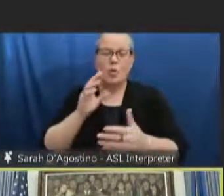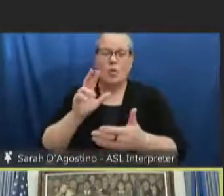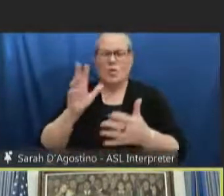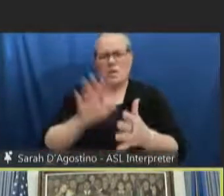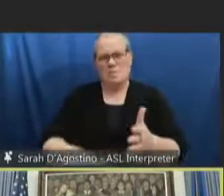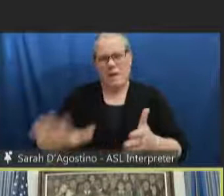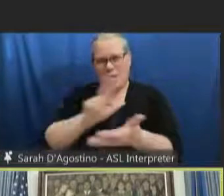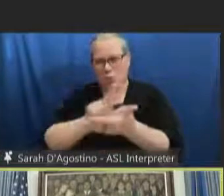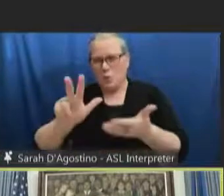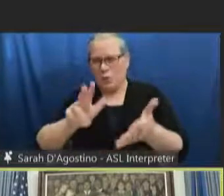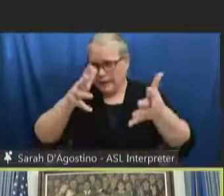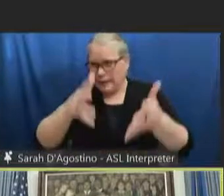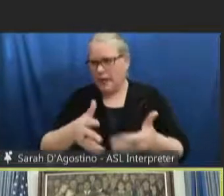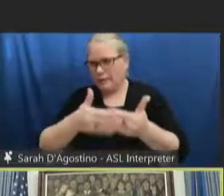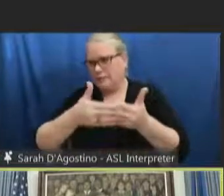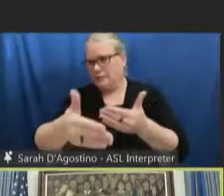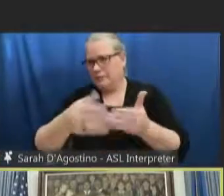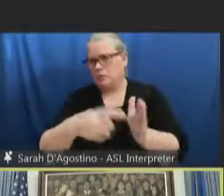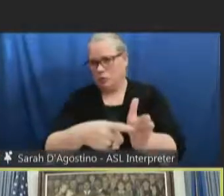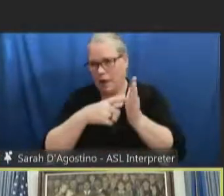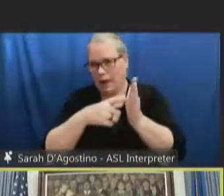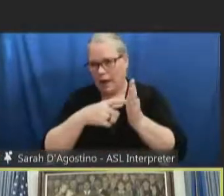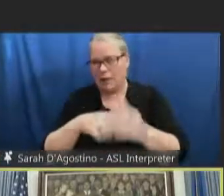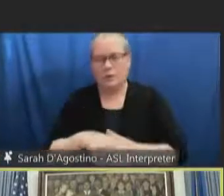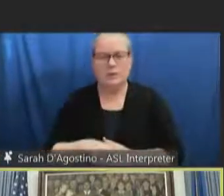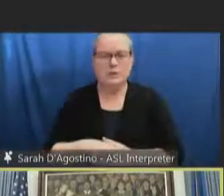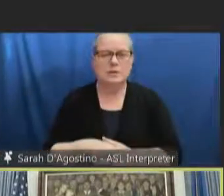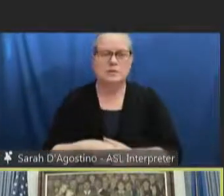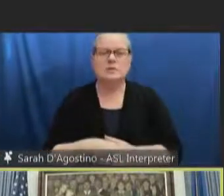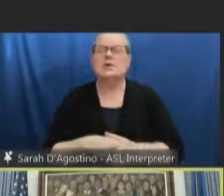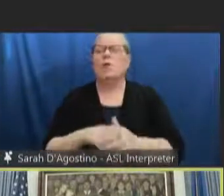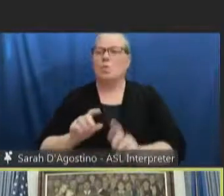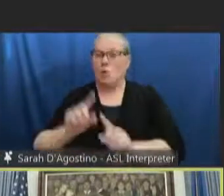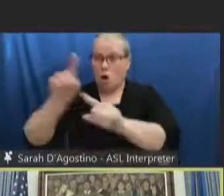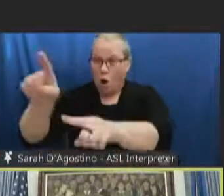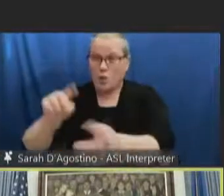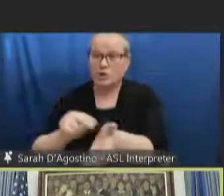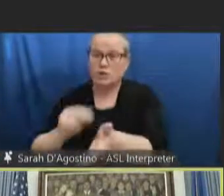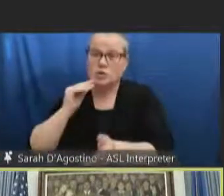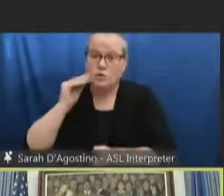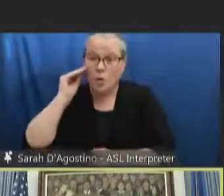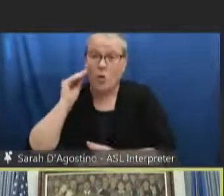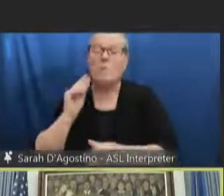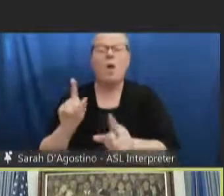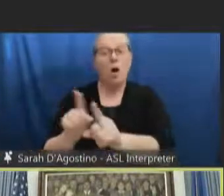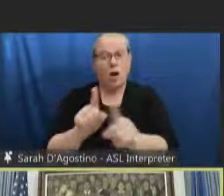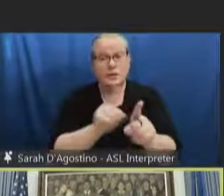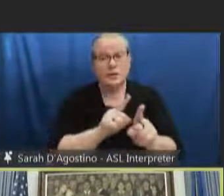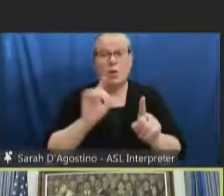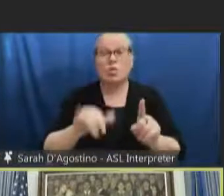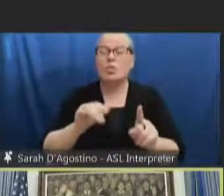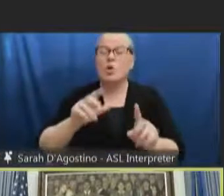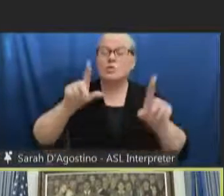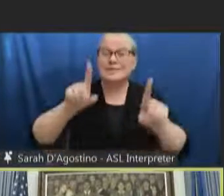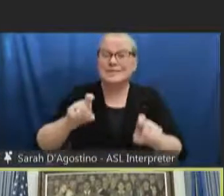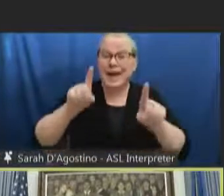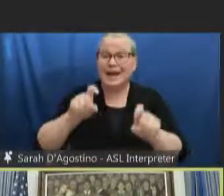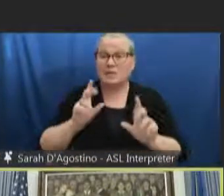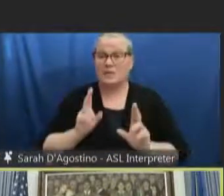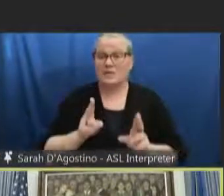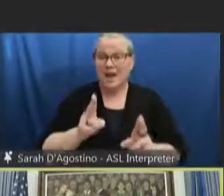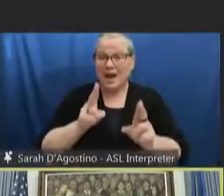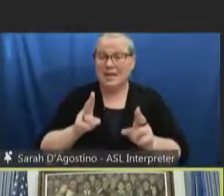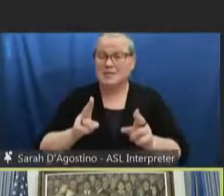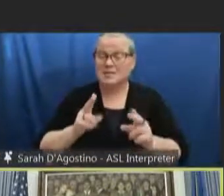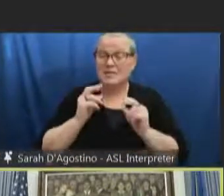the nursing homes. And by the way, while we're at it, we're getting all the rapid tests out to all the nursing homes as well. Why